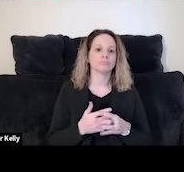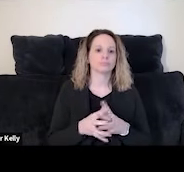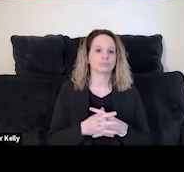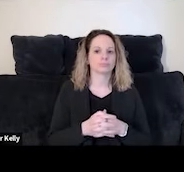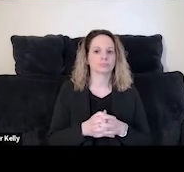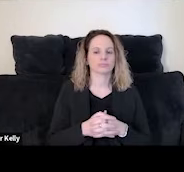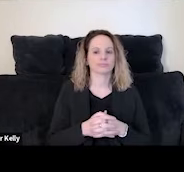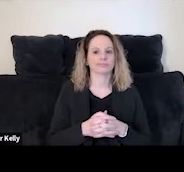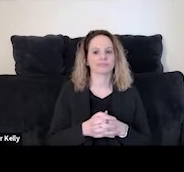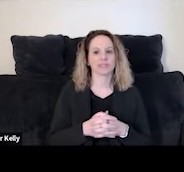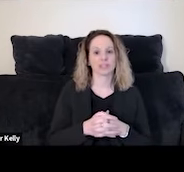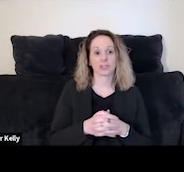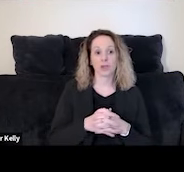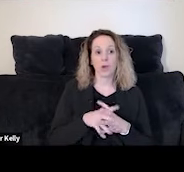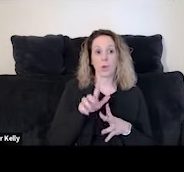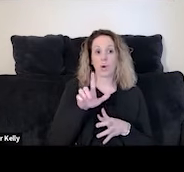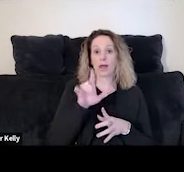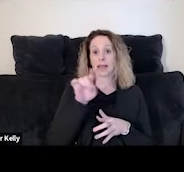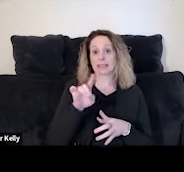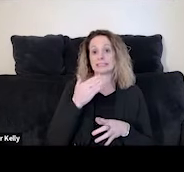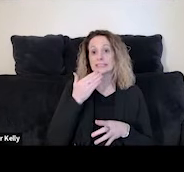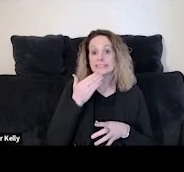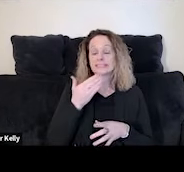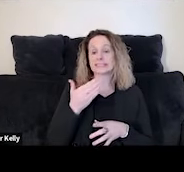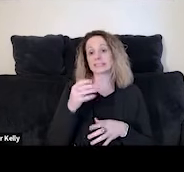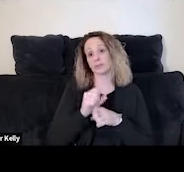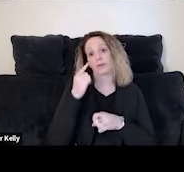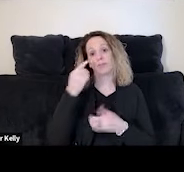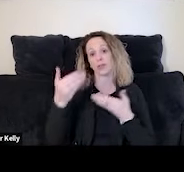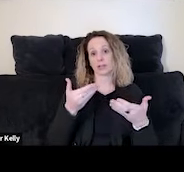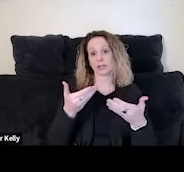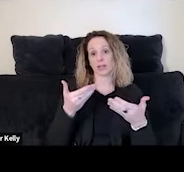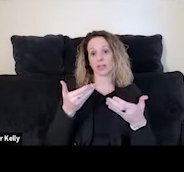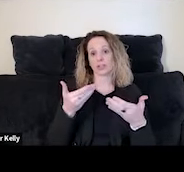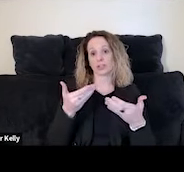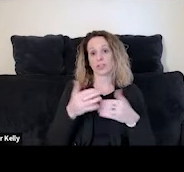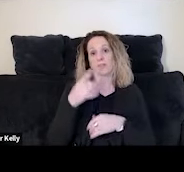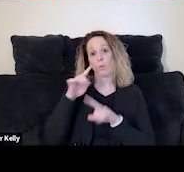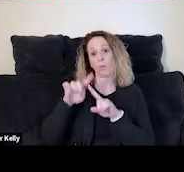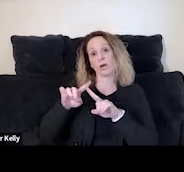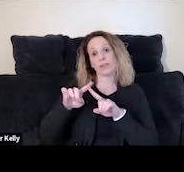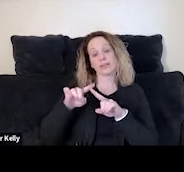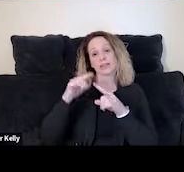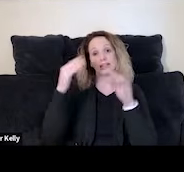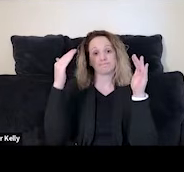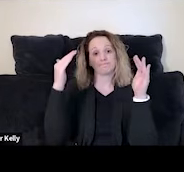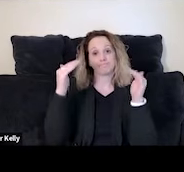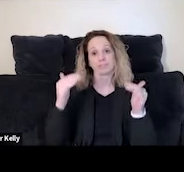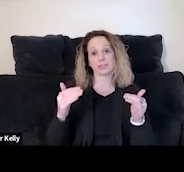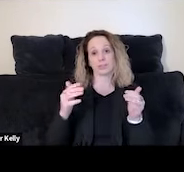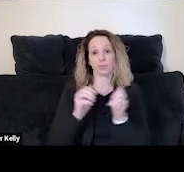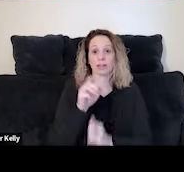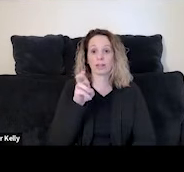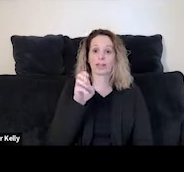So Liz did a really nice job of introduction to the different stages of what happens within